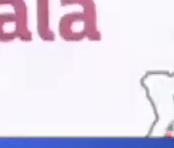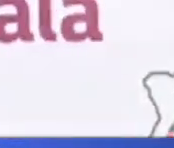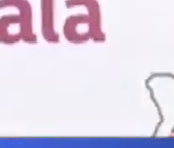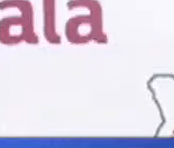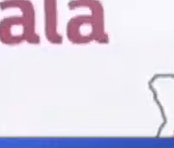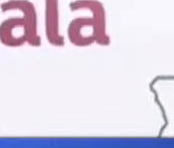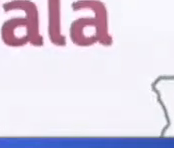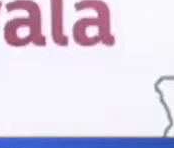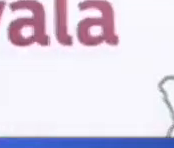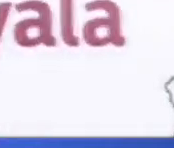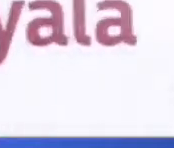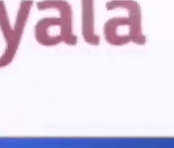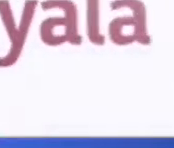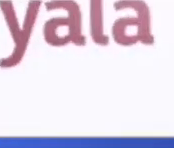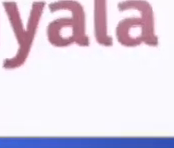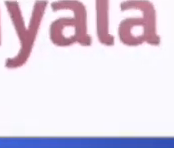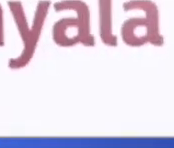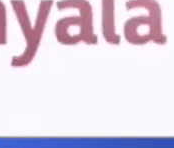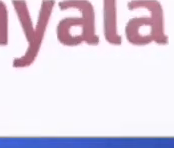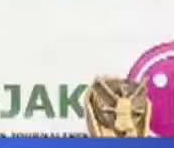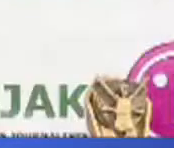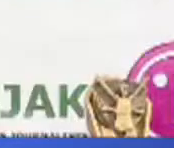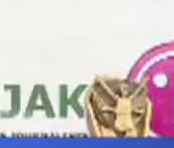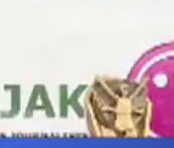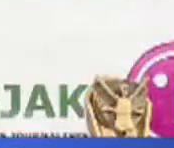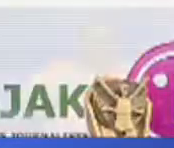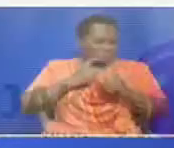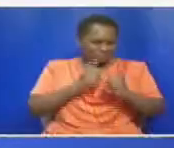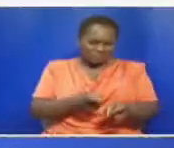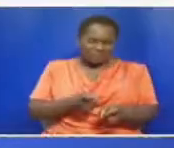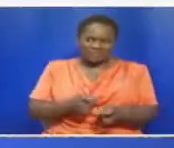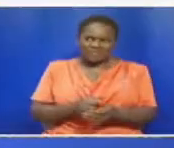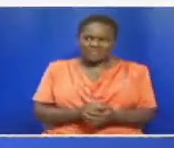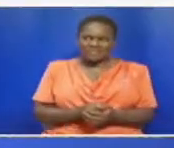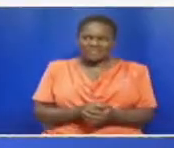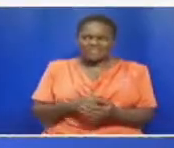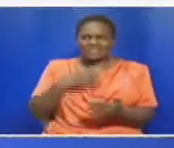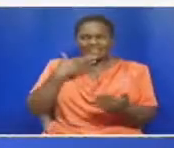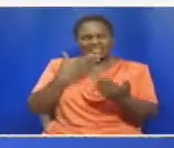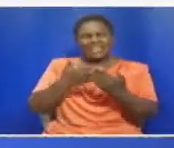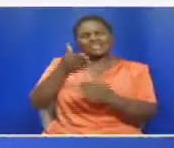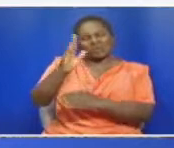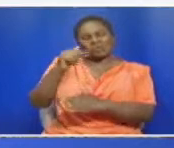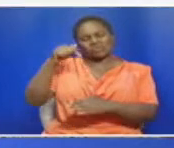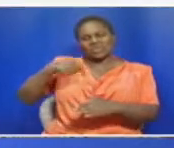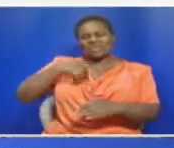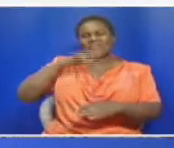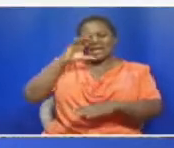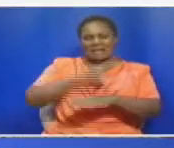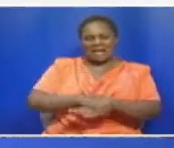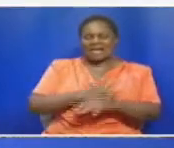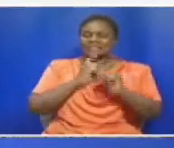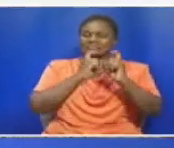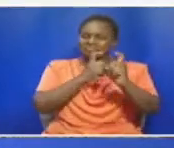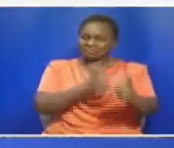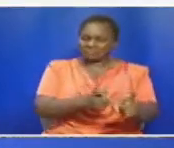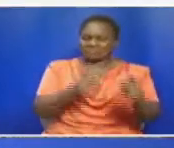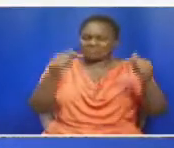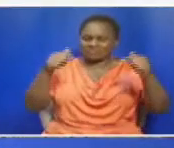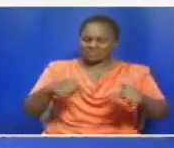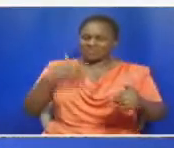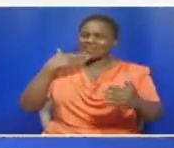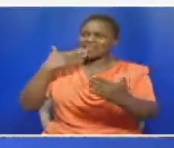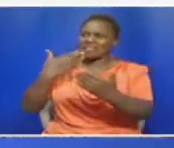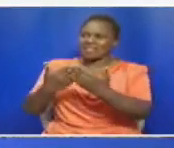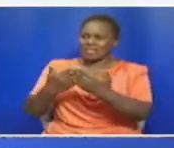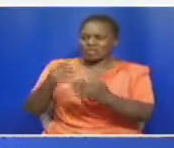I'm happy. I've always been telling her, Mazi, your word. But thanks to God that it had to be this one. And thank you so much,